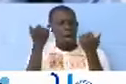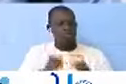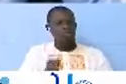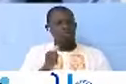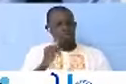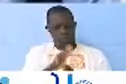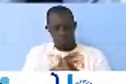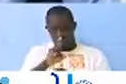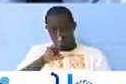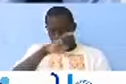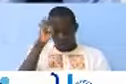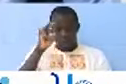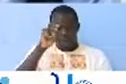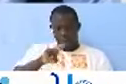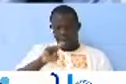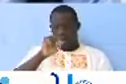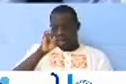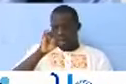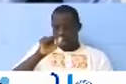there?